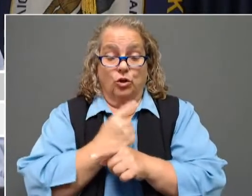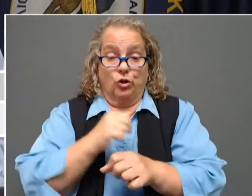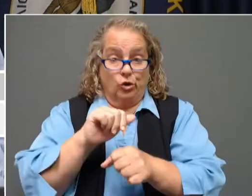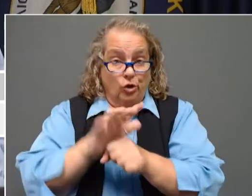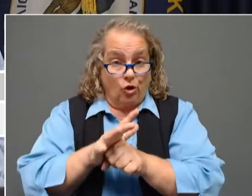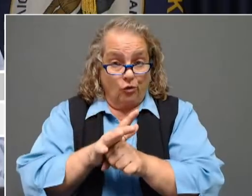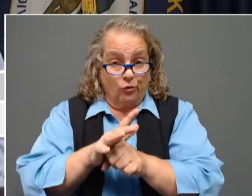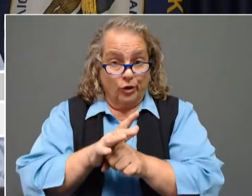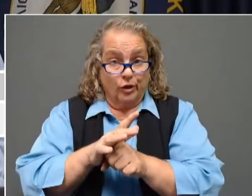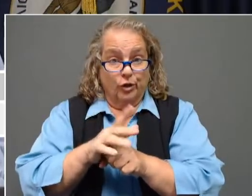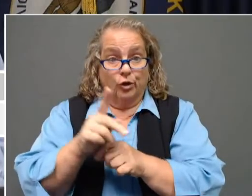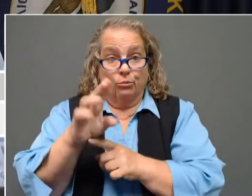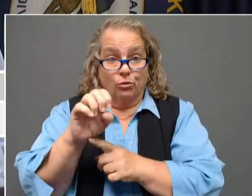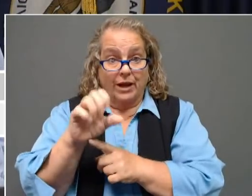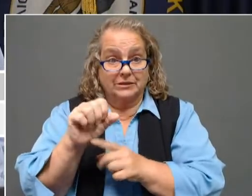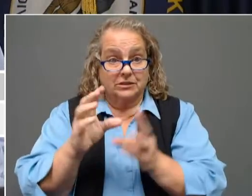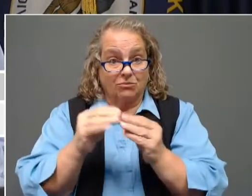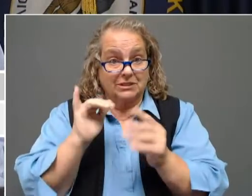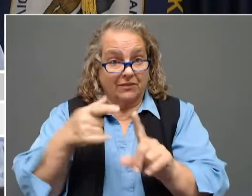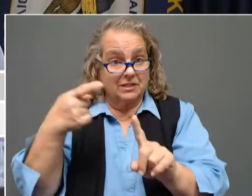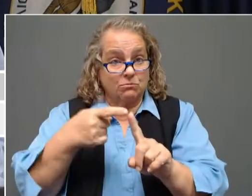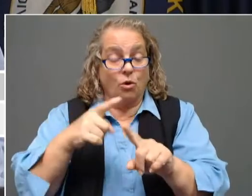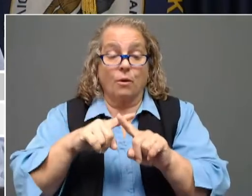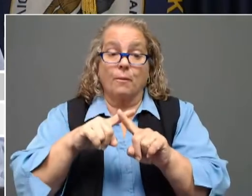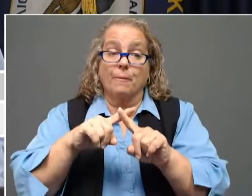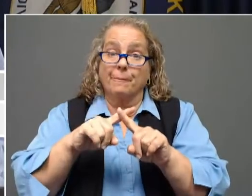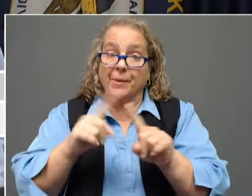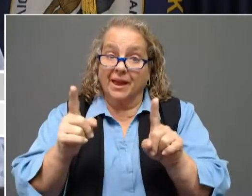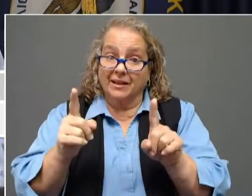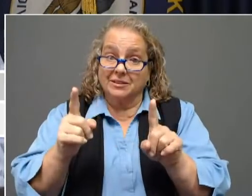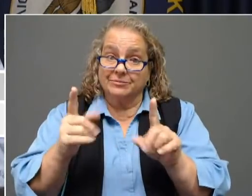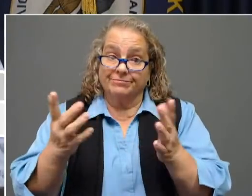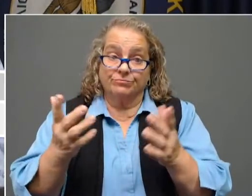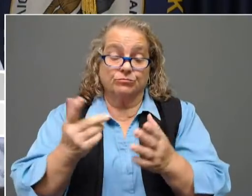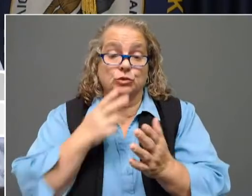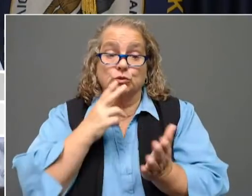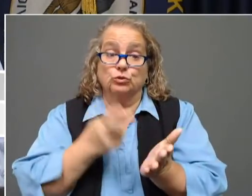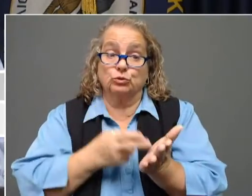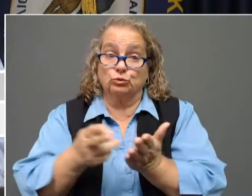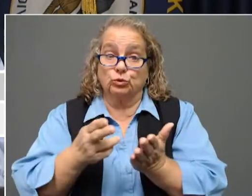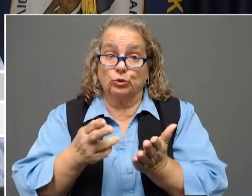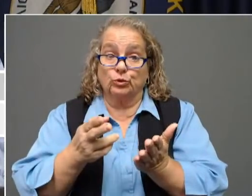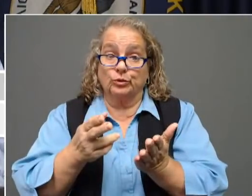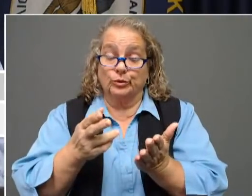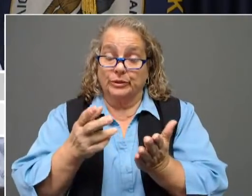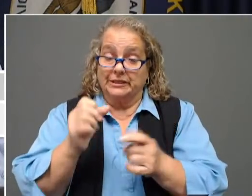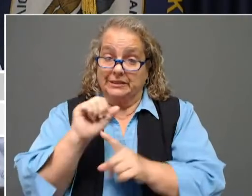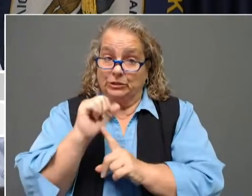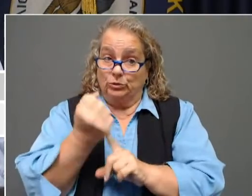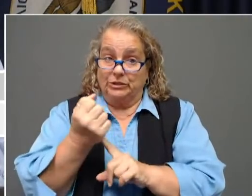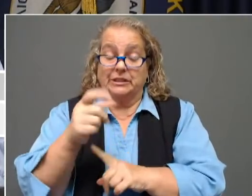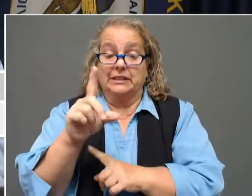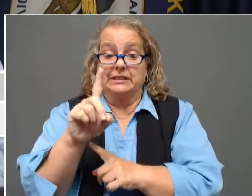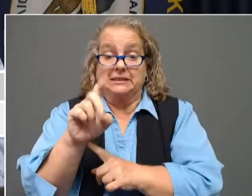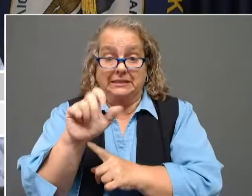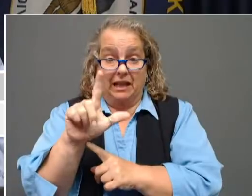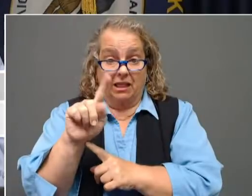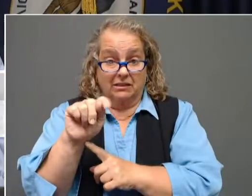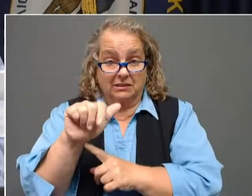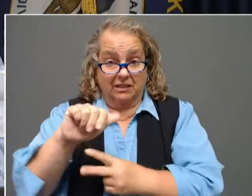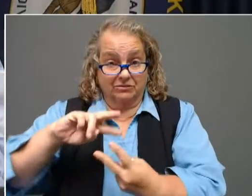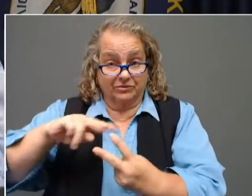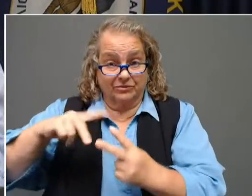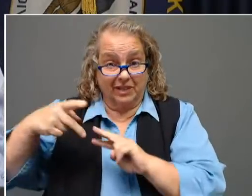point, but the simple truth is that the Delta variant is real. It